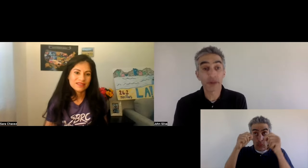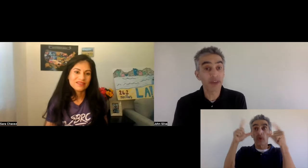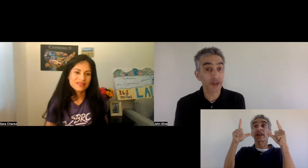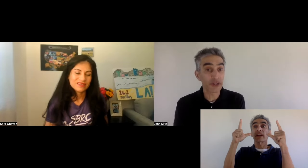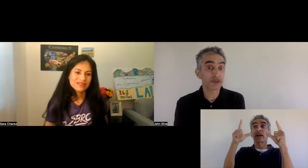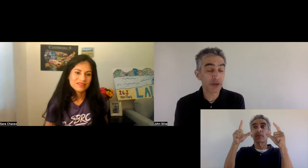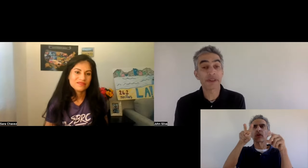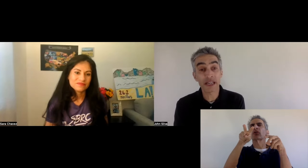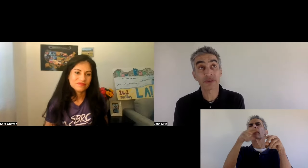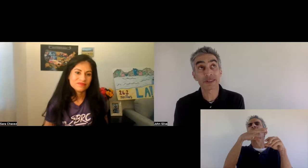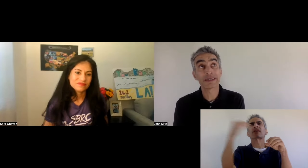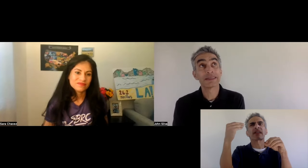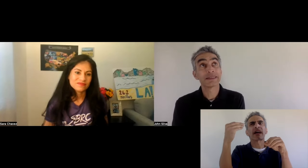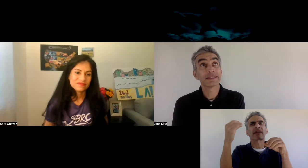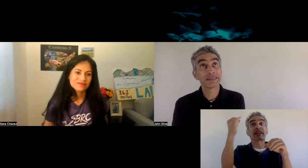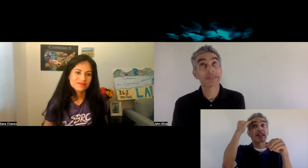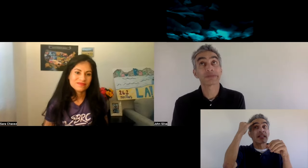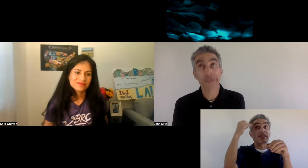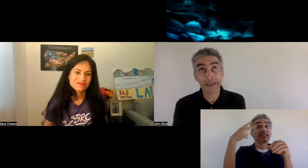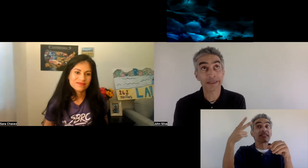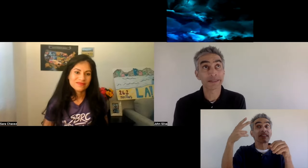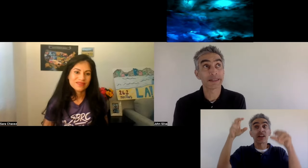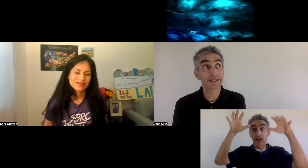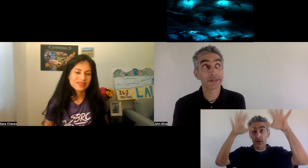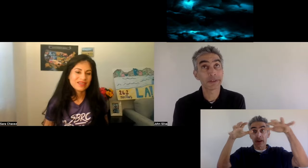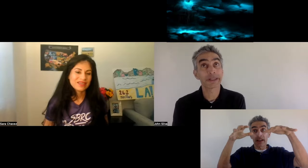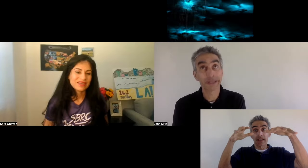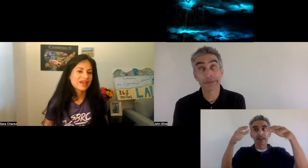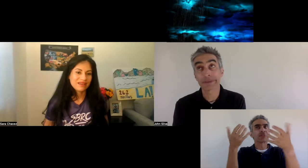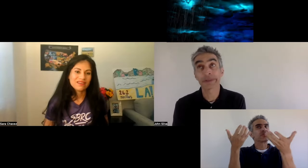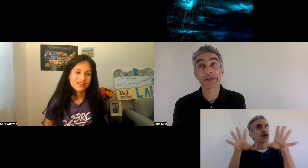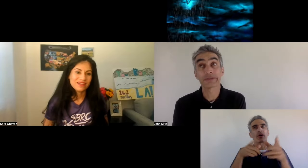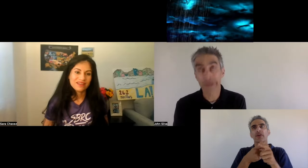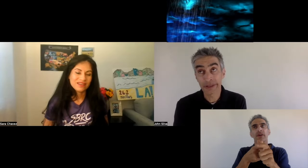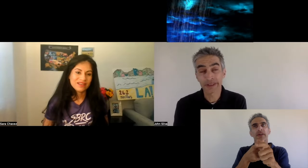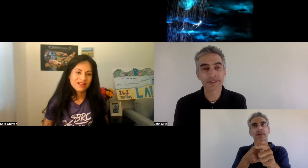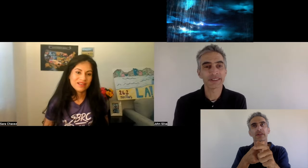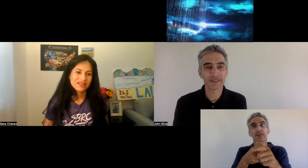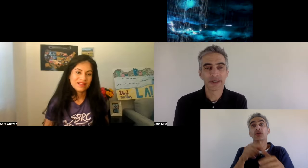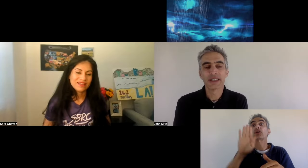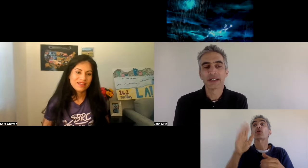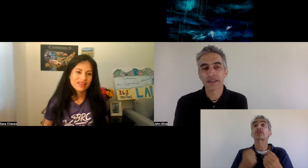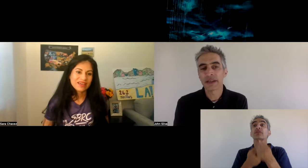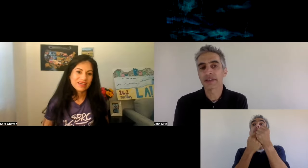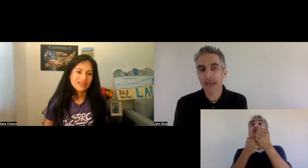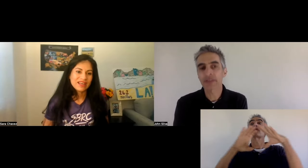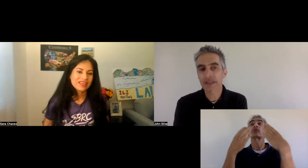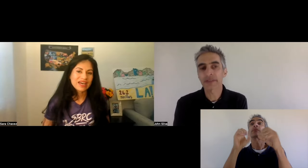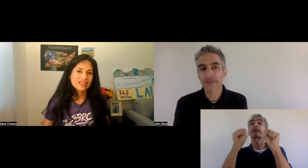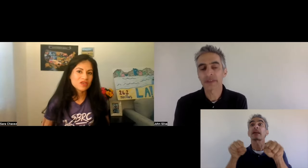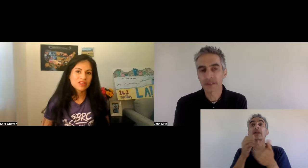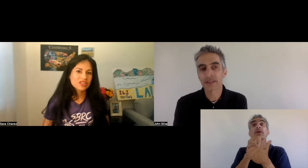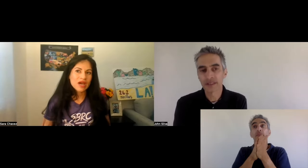training for a marathon, right? There's probably days you're like, oh, it's raining outside. I really want to get up and go out and run, or, you know. Yeah.